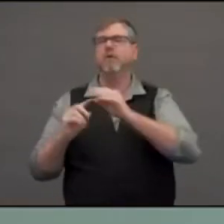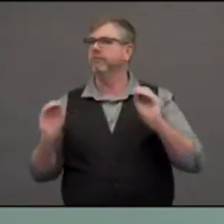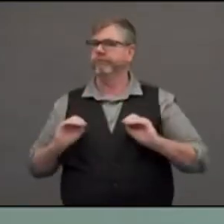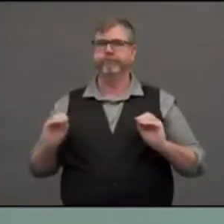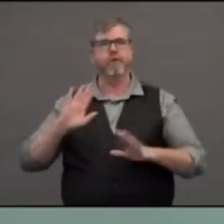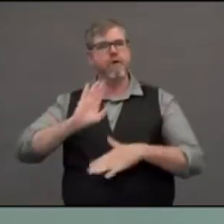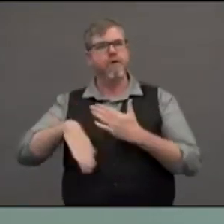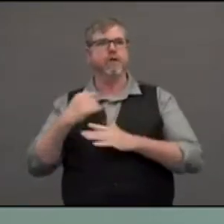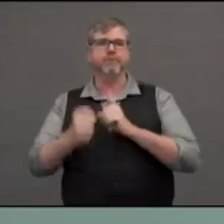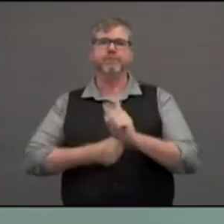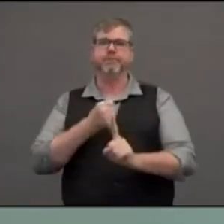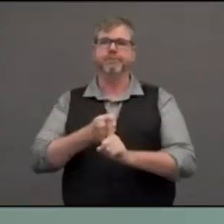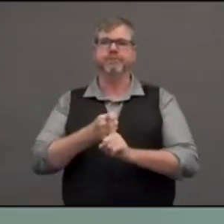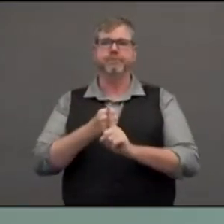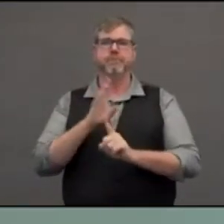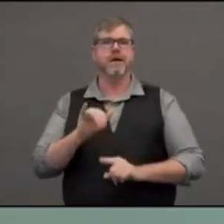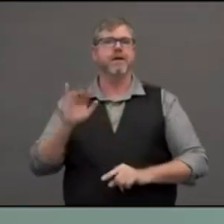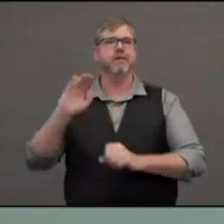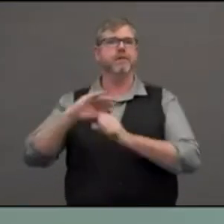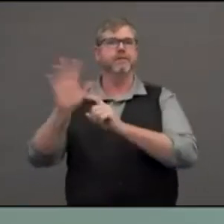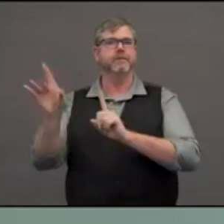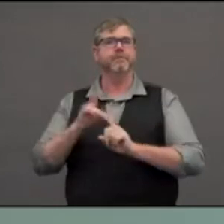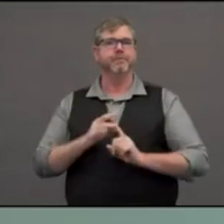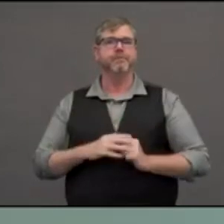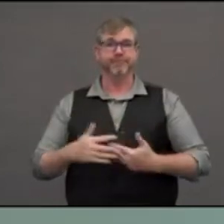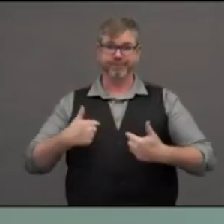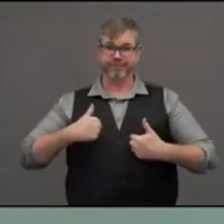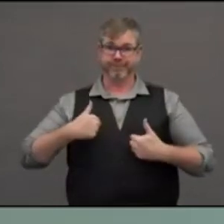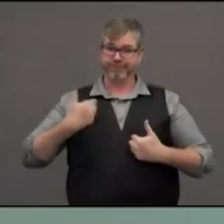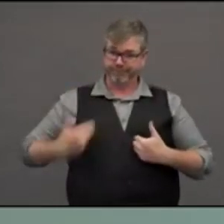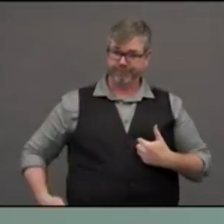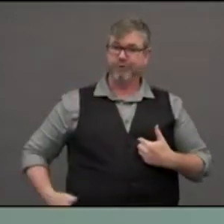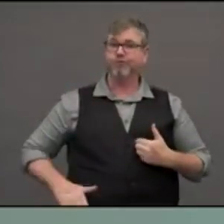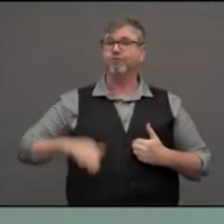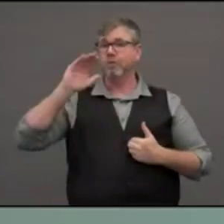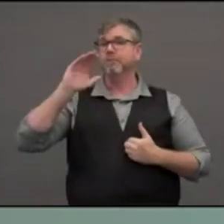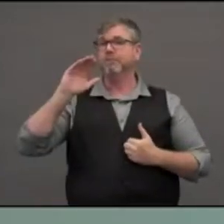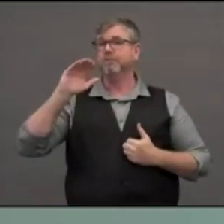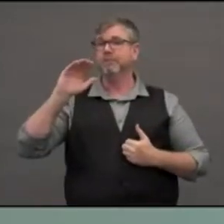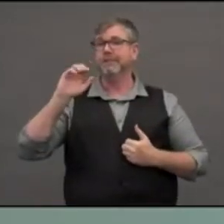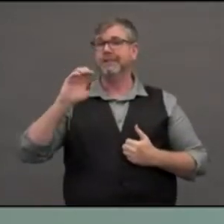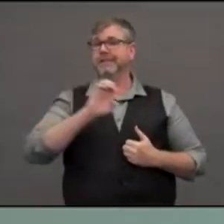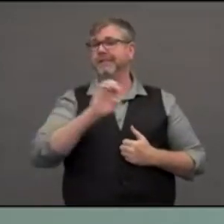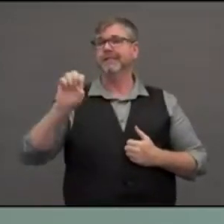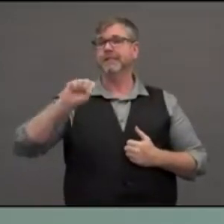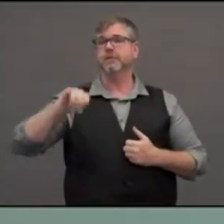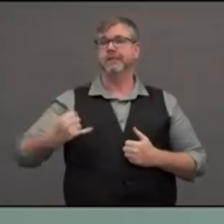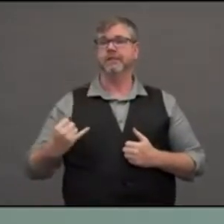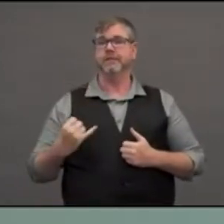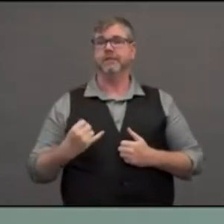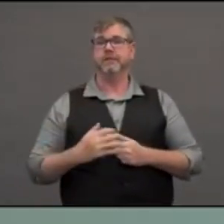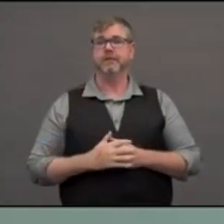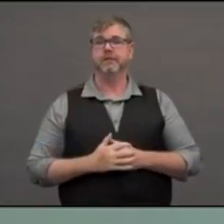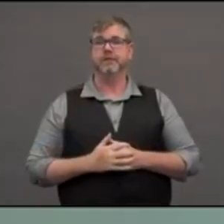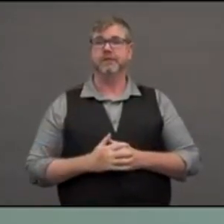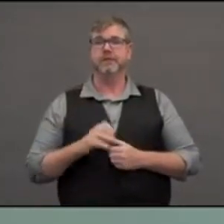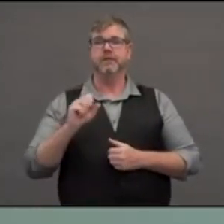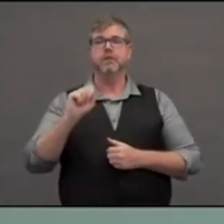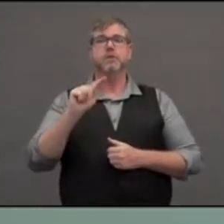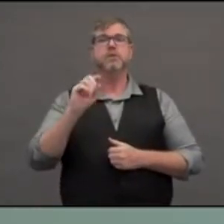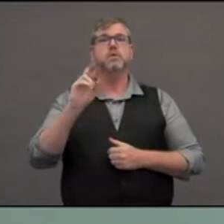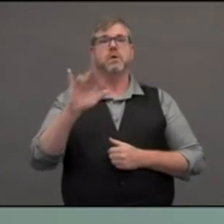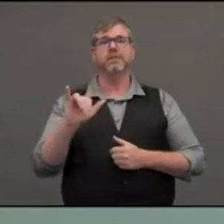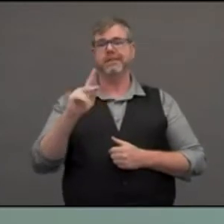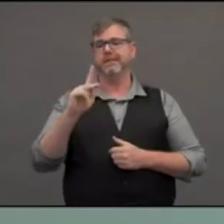San Jose, Story and King area. My mom, my sister, my nephew live in Evergreen. And on my wife's